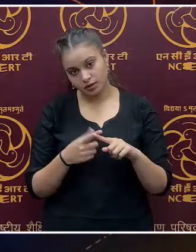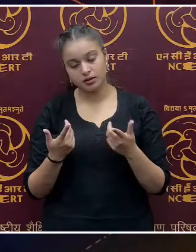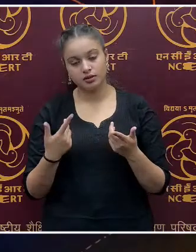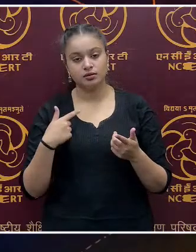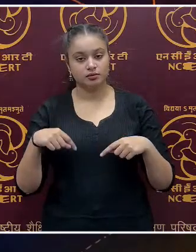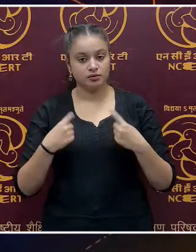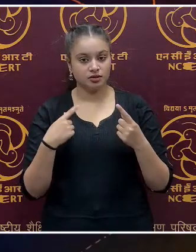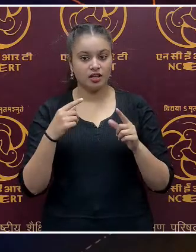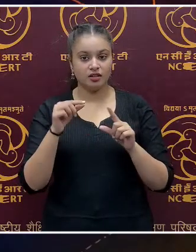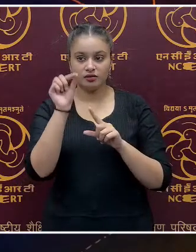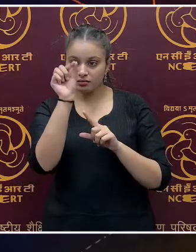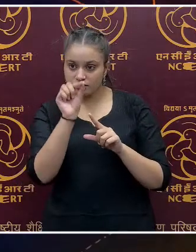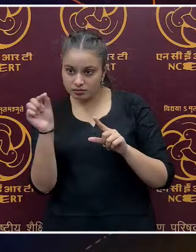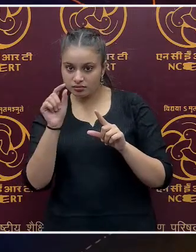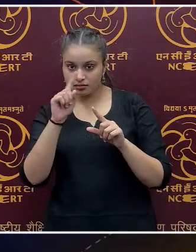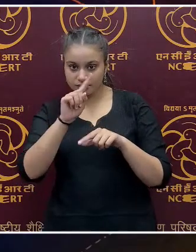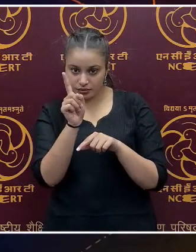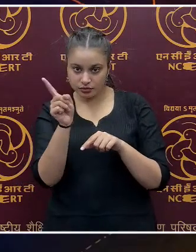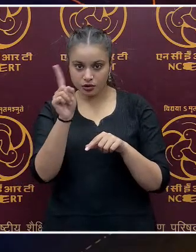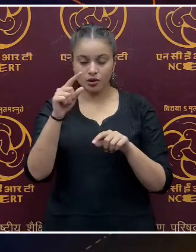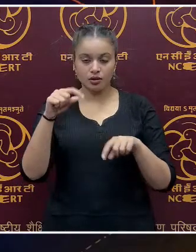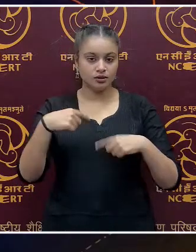adjust these needles and both